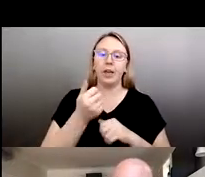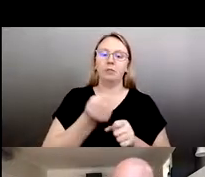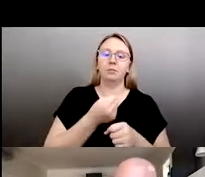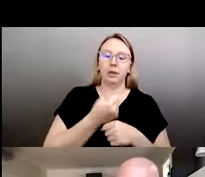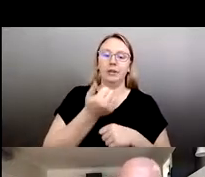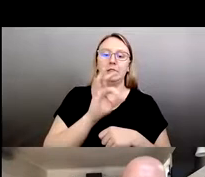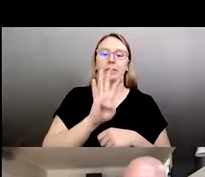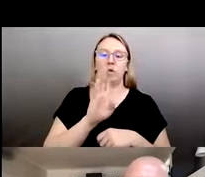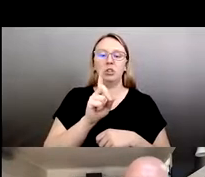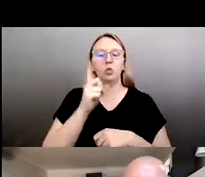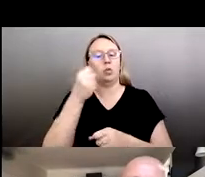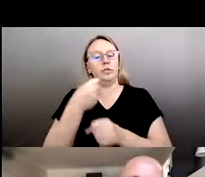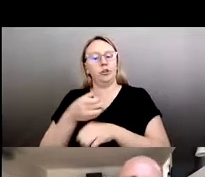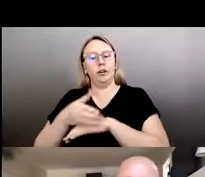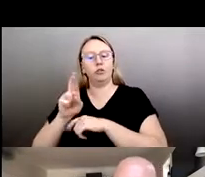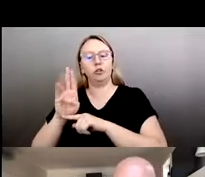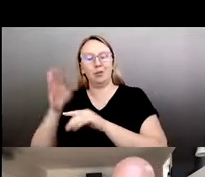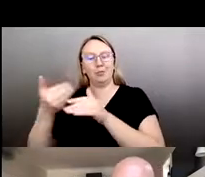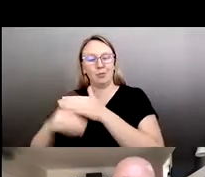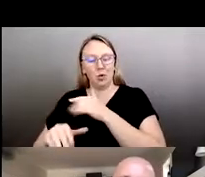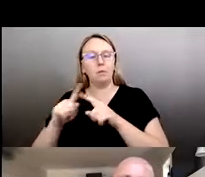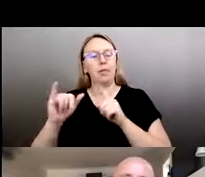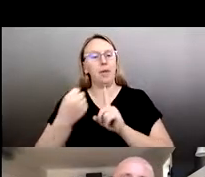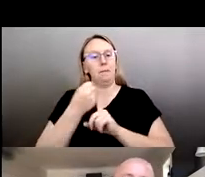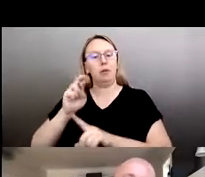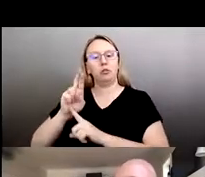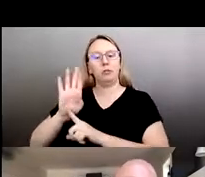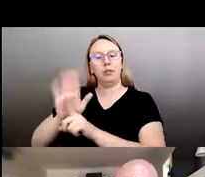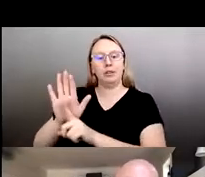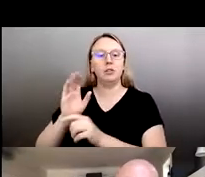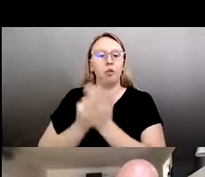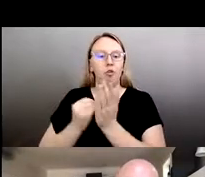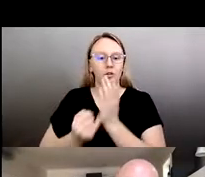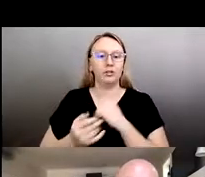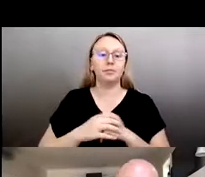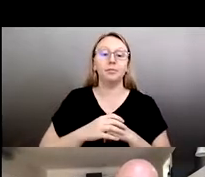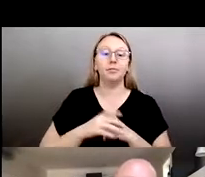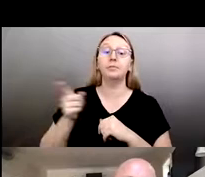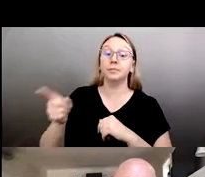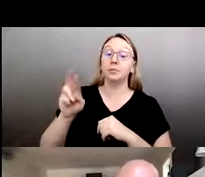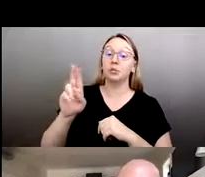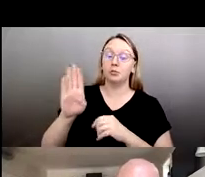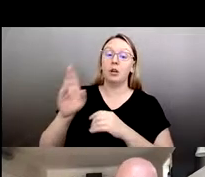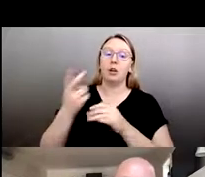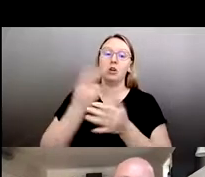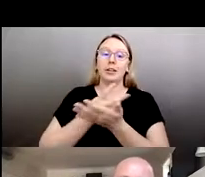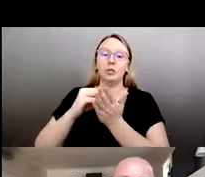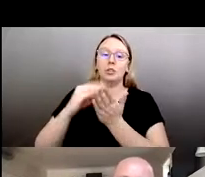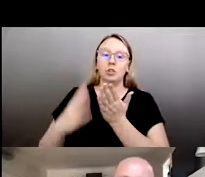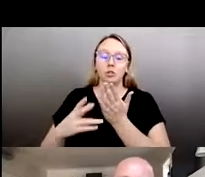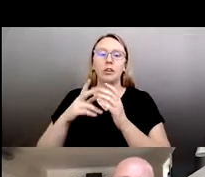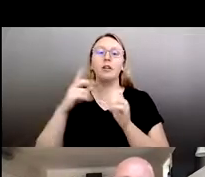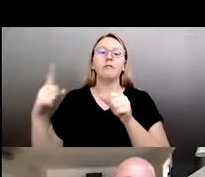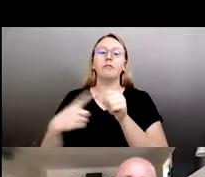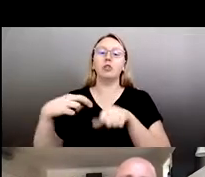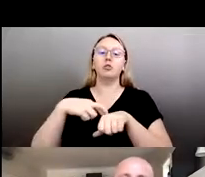had a major impact on Roger. In 1969, as a graduate student, Roger made his very first reference to Nighthawks in this piece called